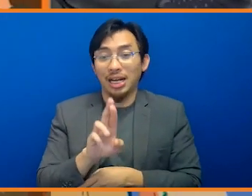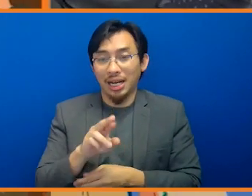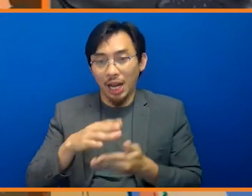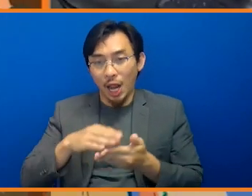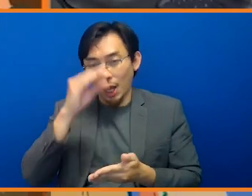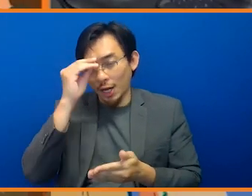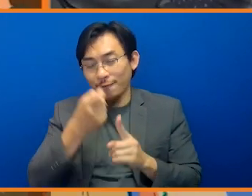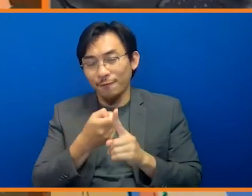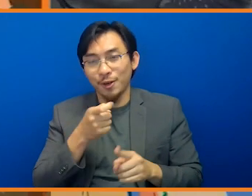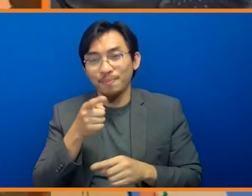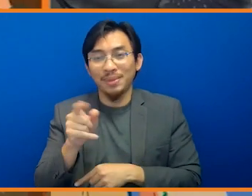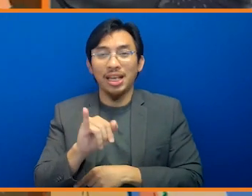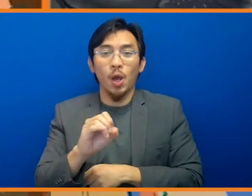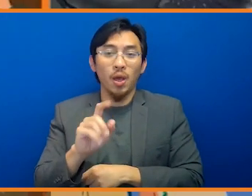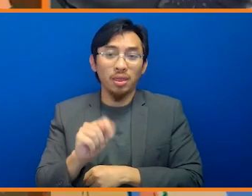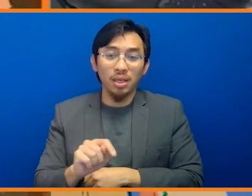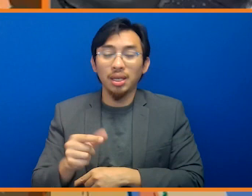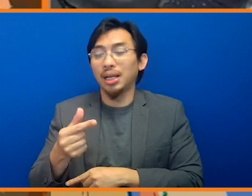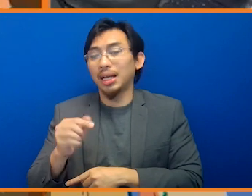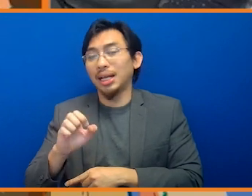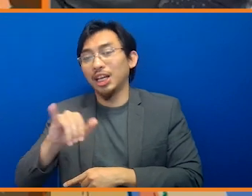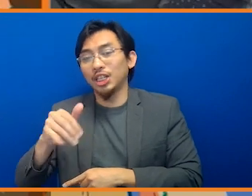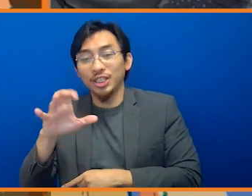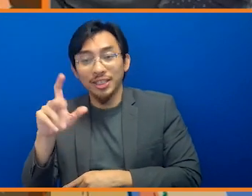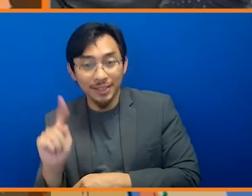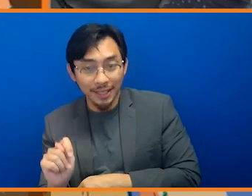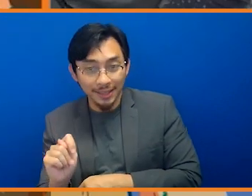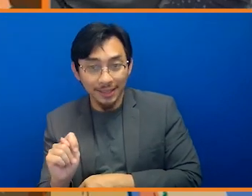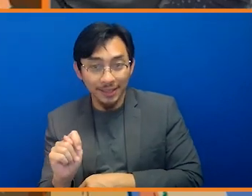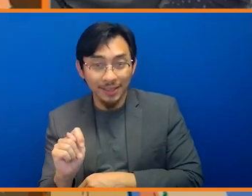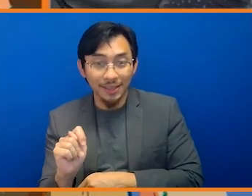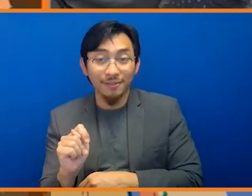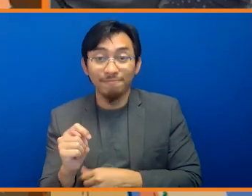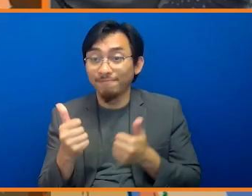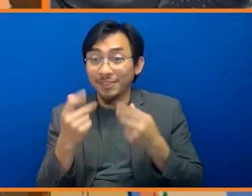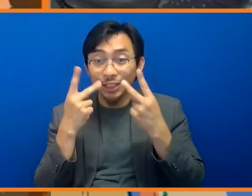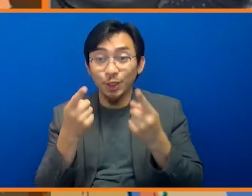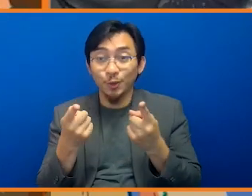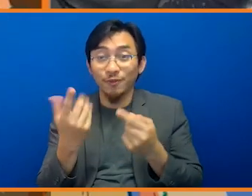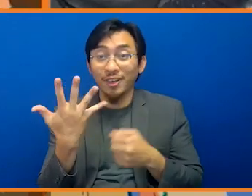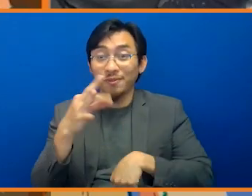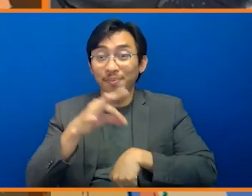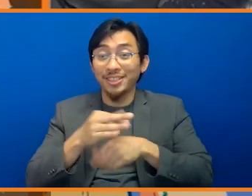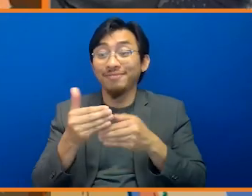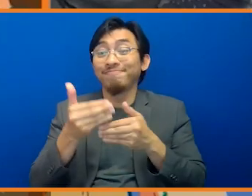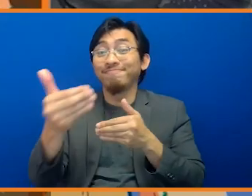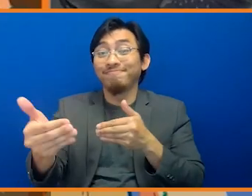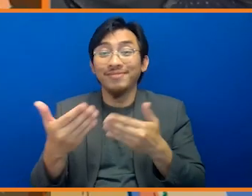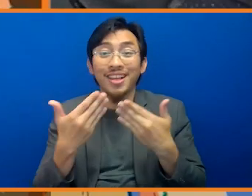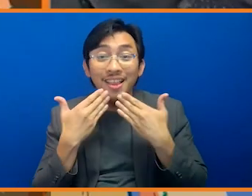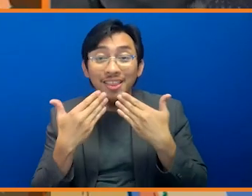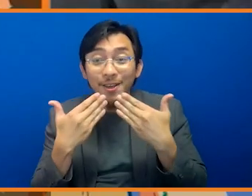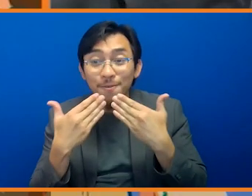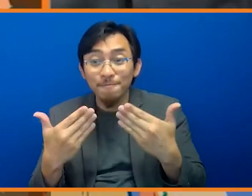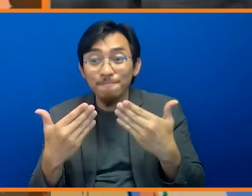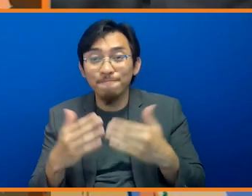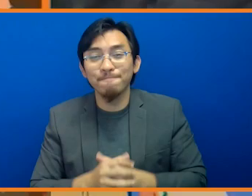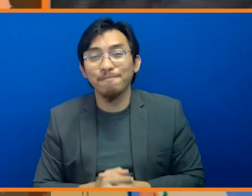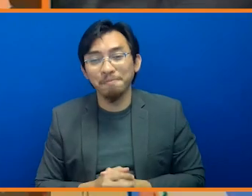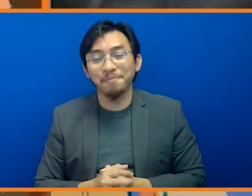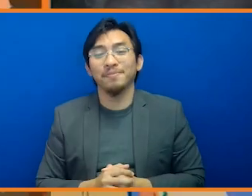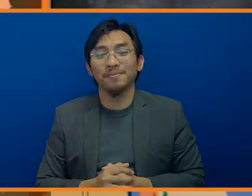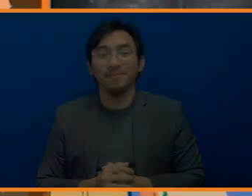Ocean tsunami and East Japan earthquake tsunami. Okay, see you in 5 minutes. Thank you.